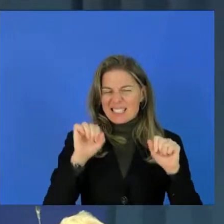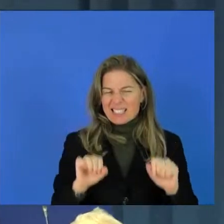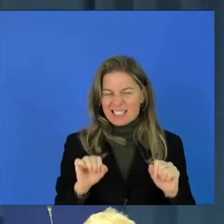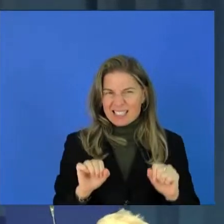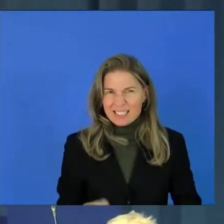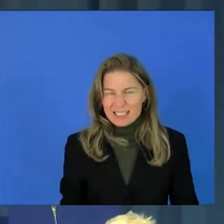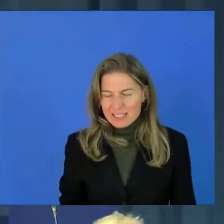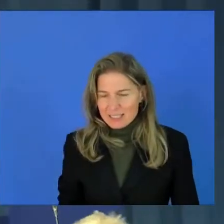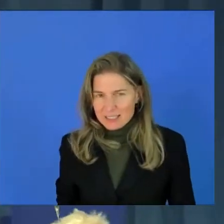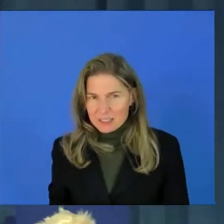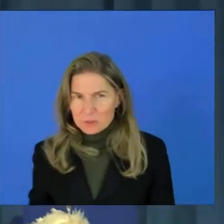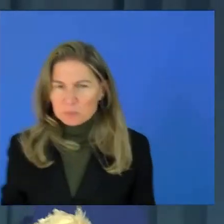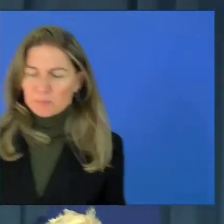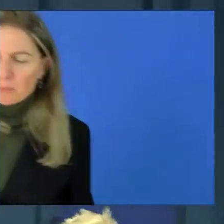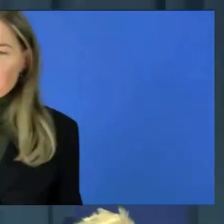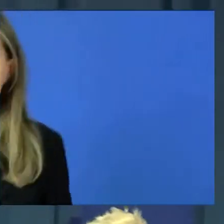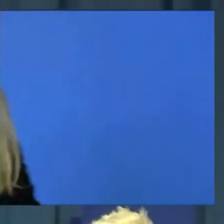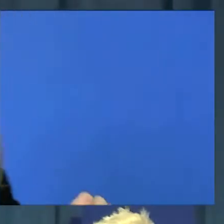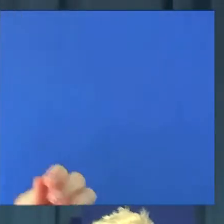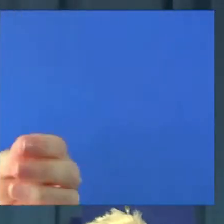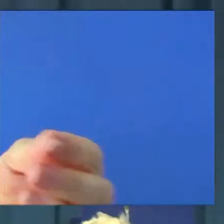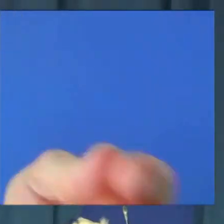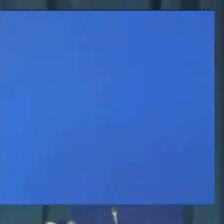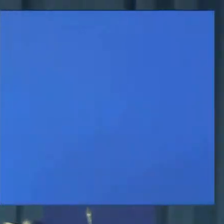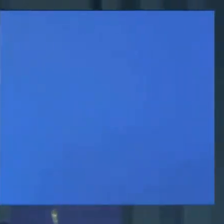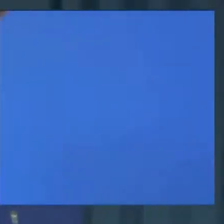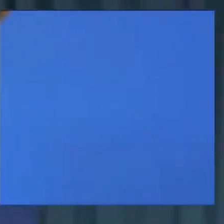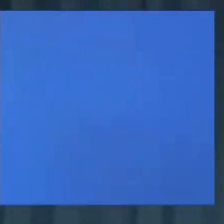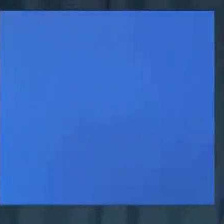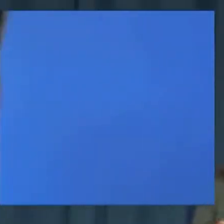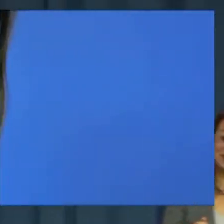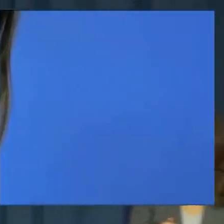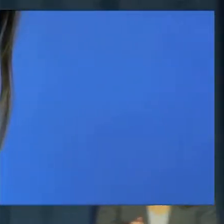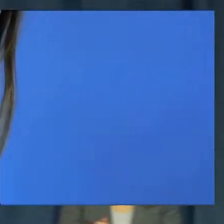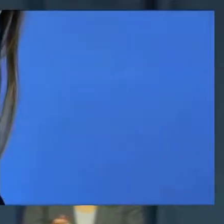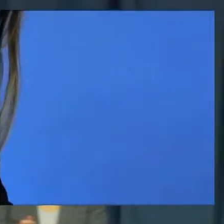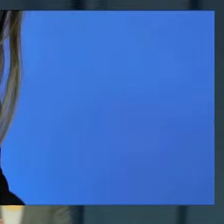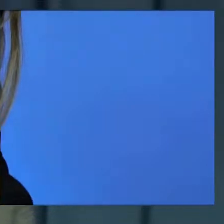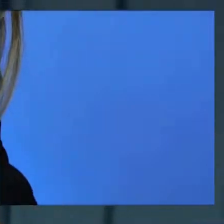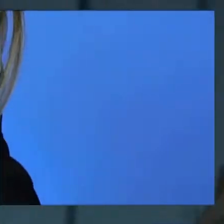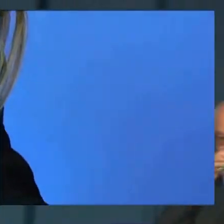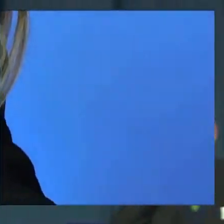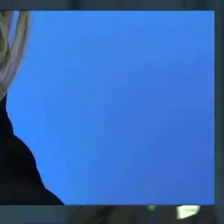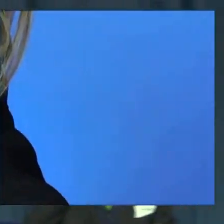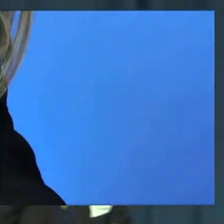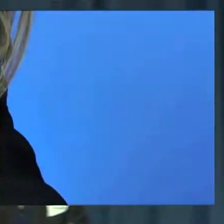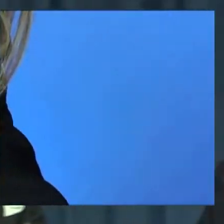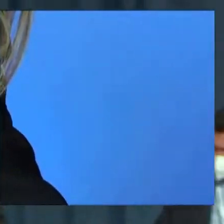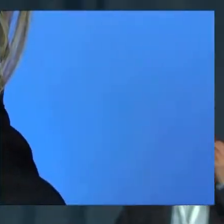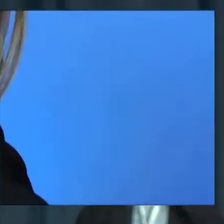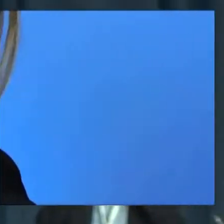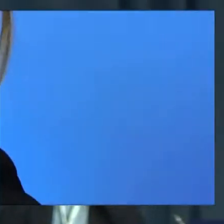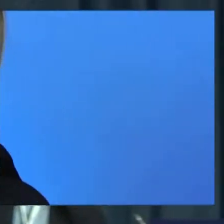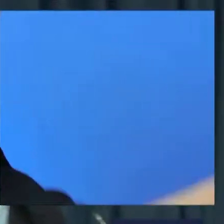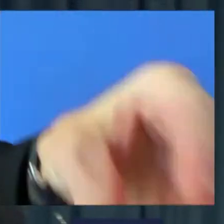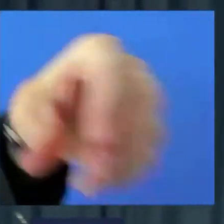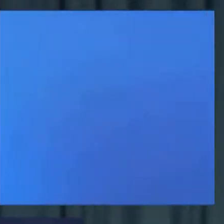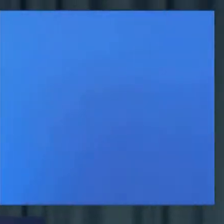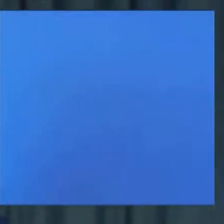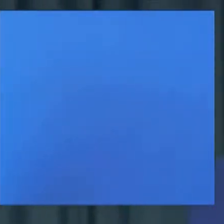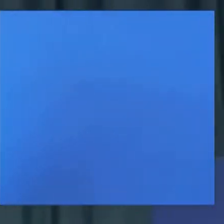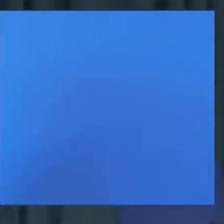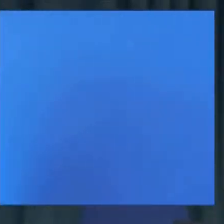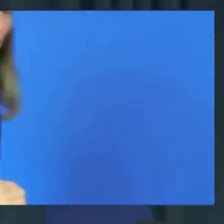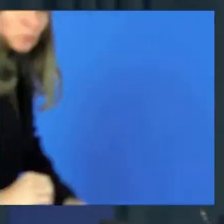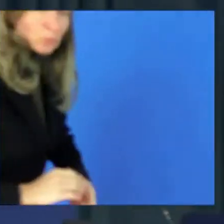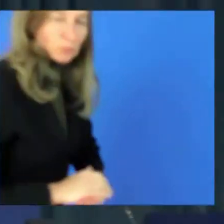the mask when you are speaking and eating. You can do that too. Now, for those